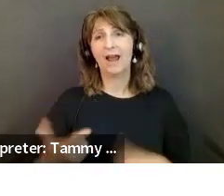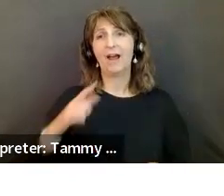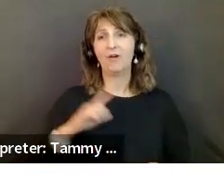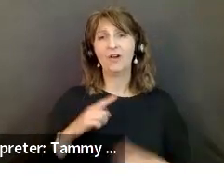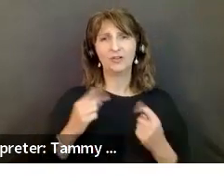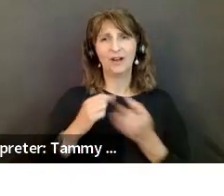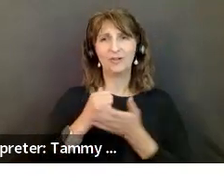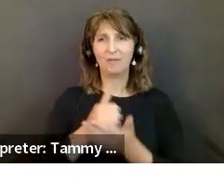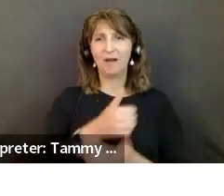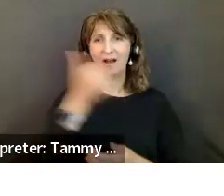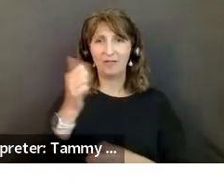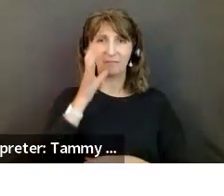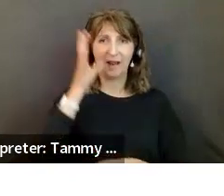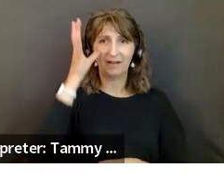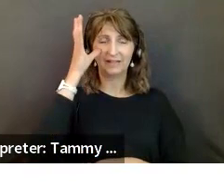to